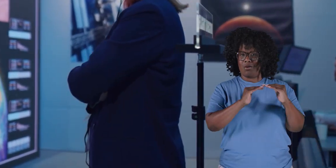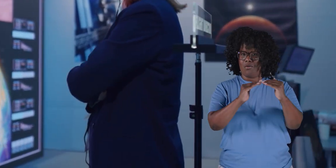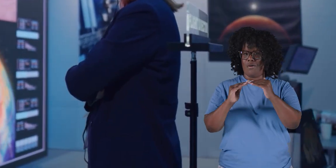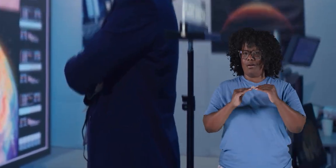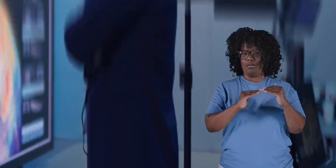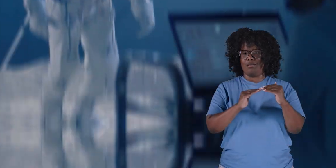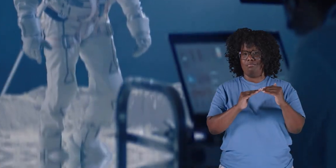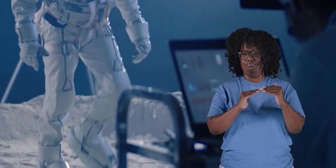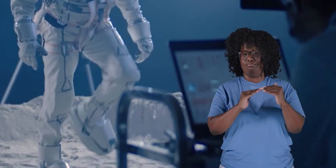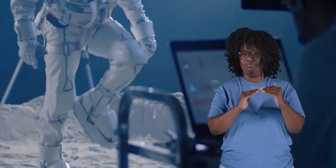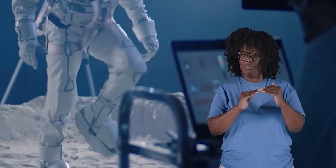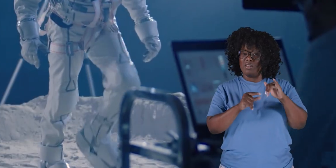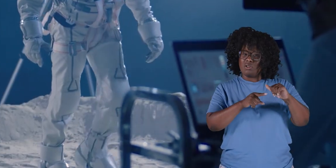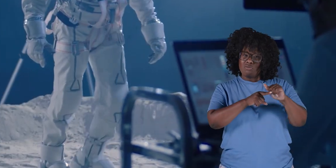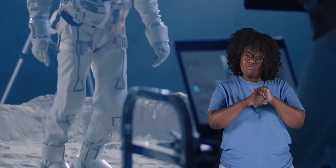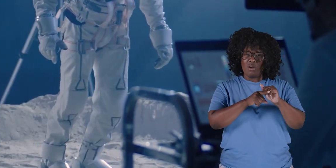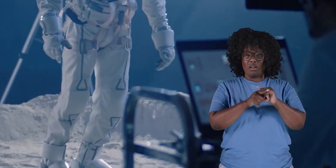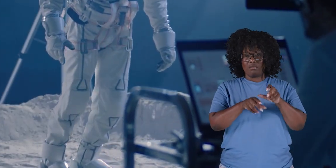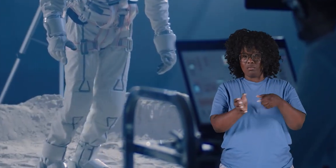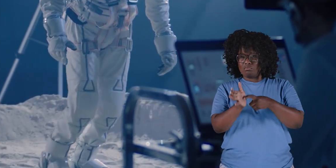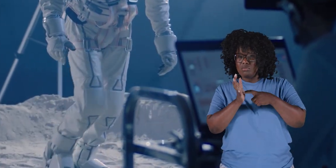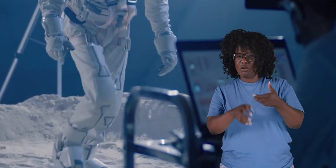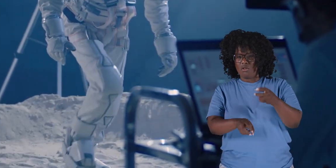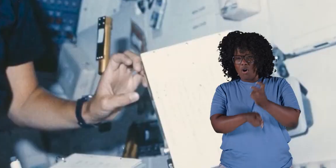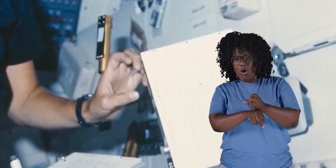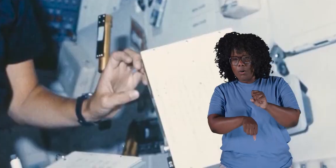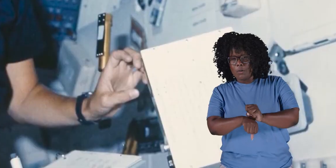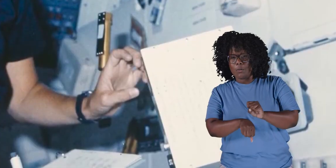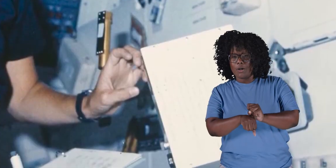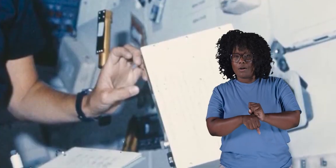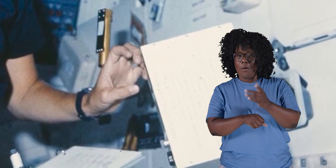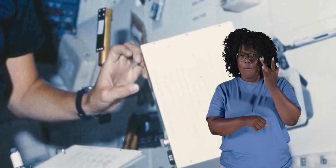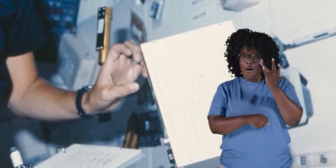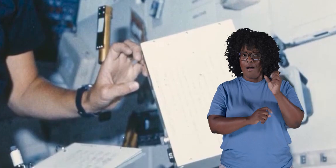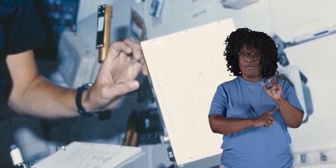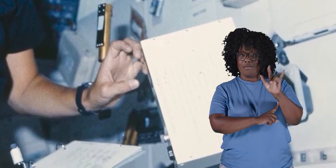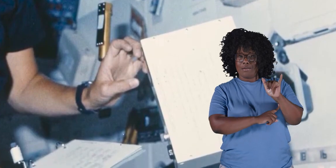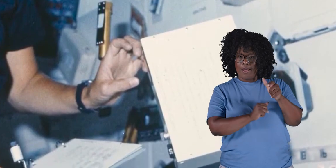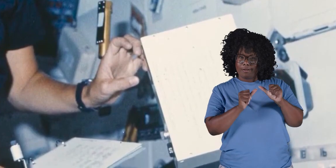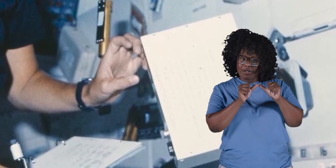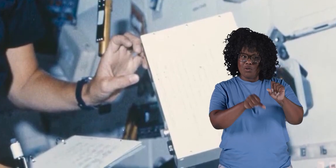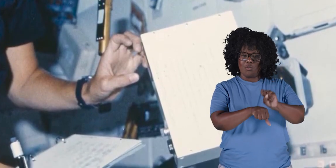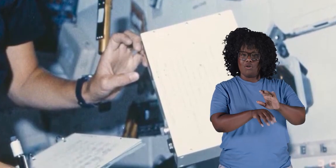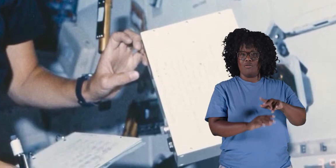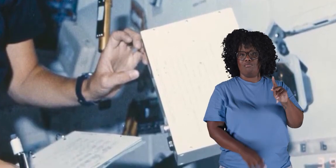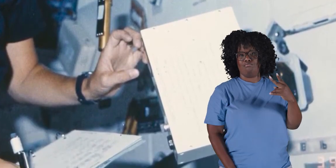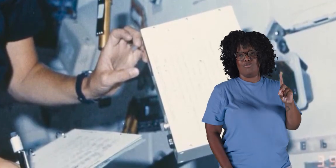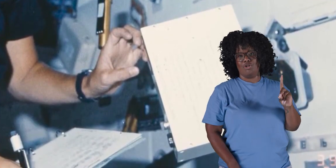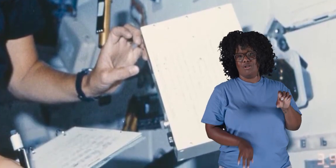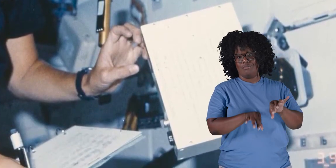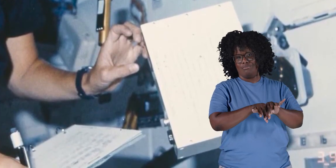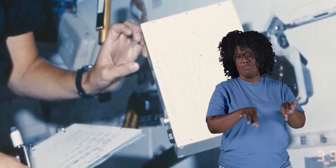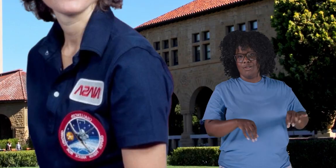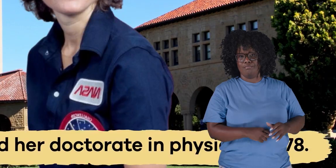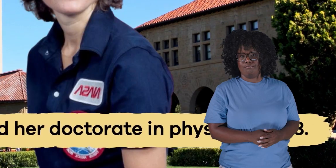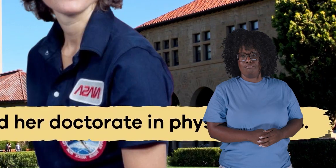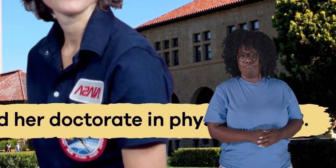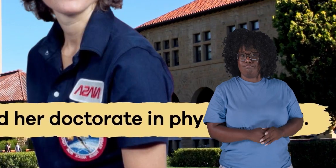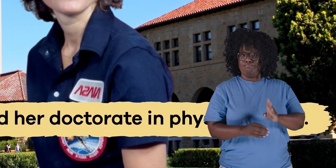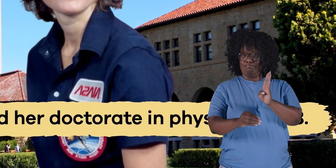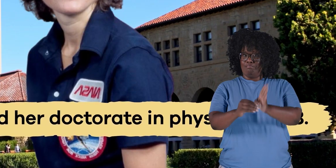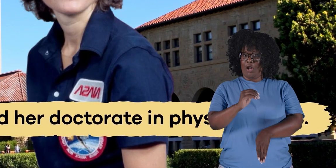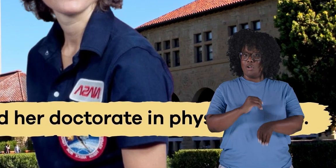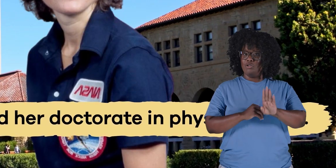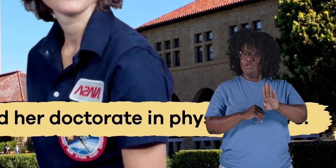equality. Training was hard work, especially because Sally was still working on her doctorate degree. She